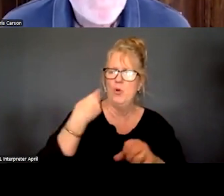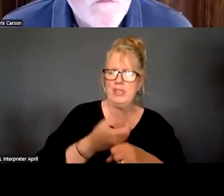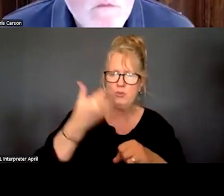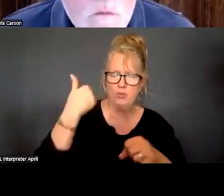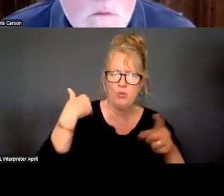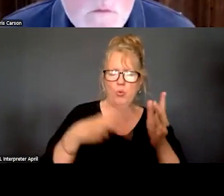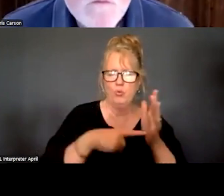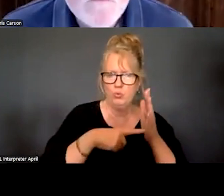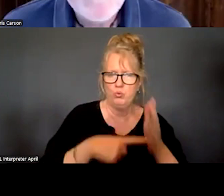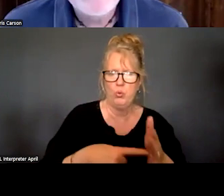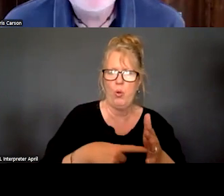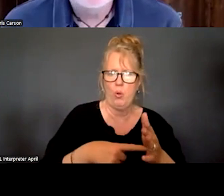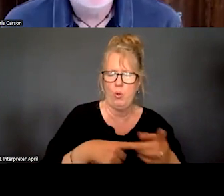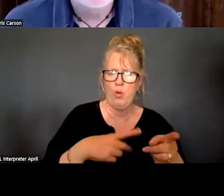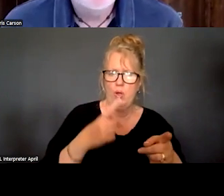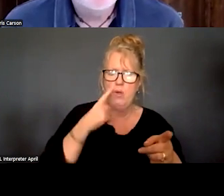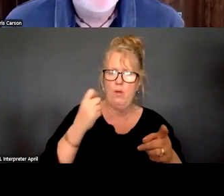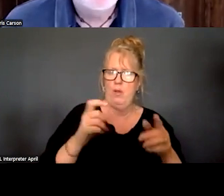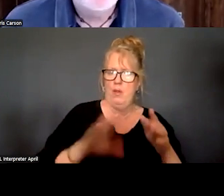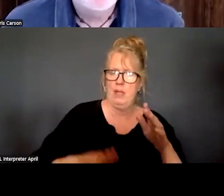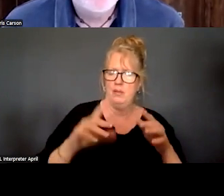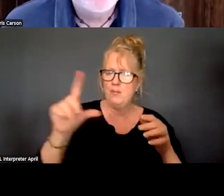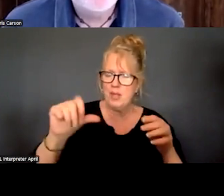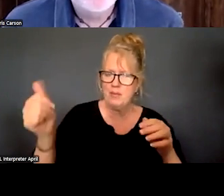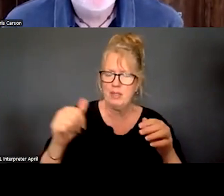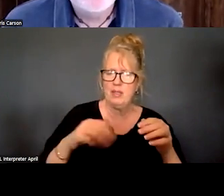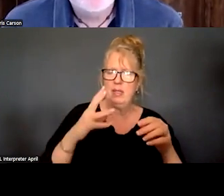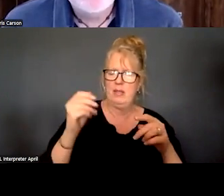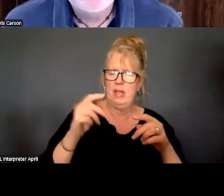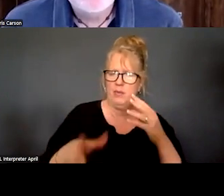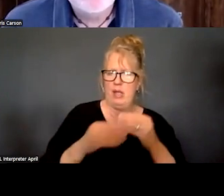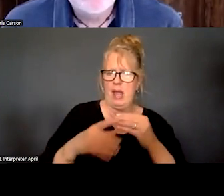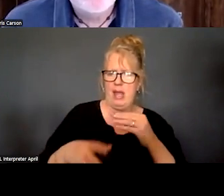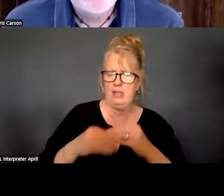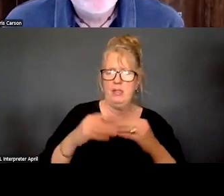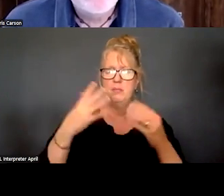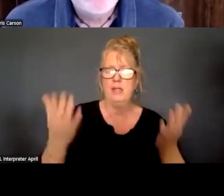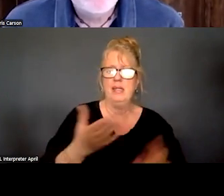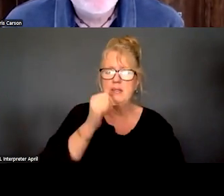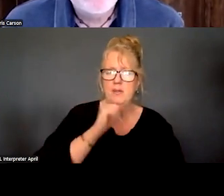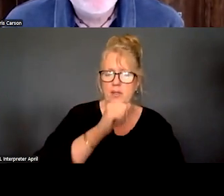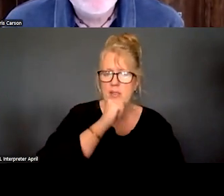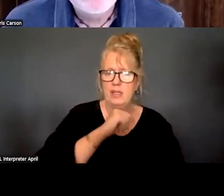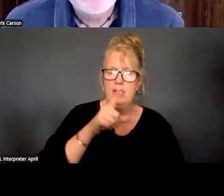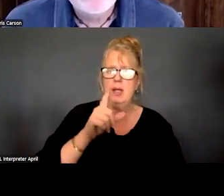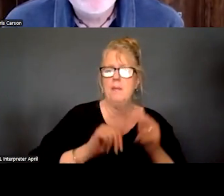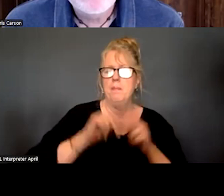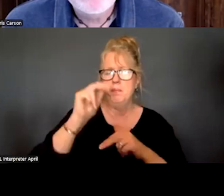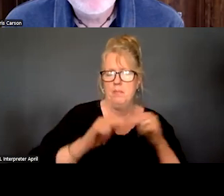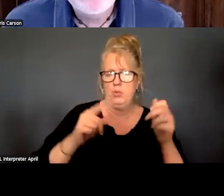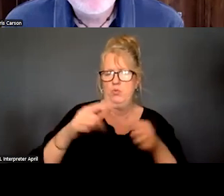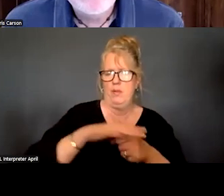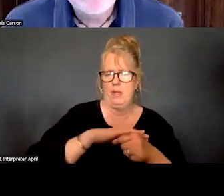show, and this was the base. There have been other facilities added since, but the way that Arizona built the locations